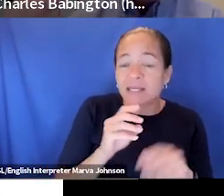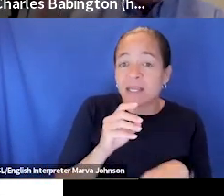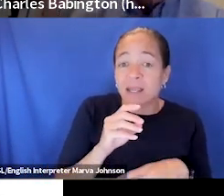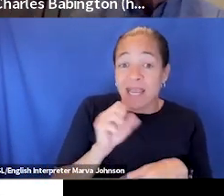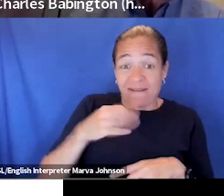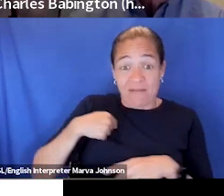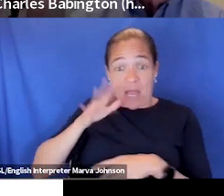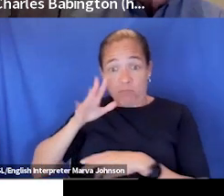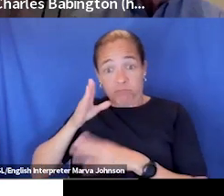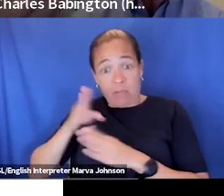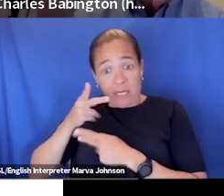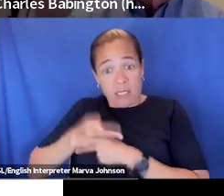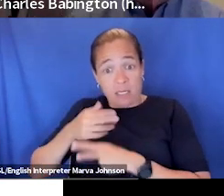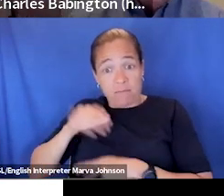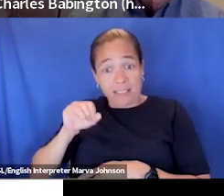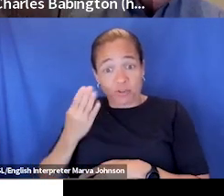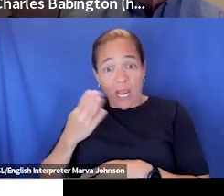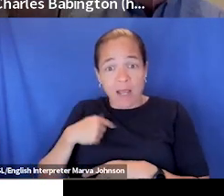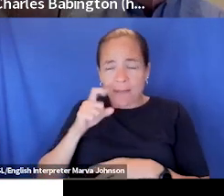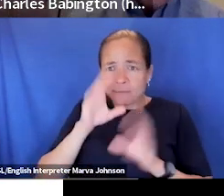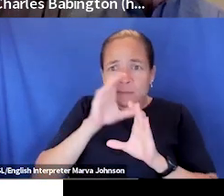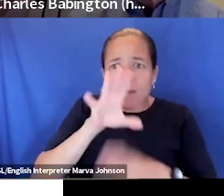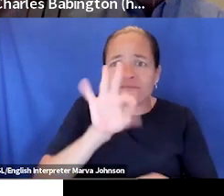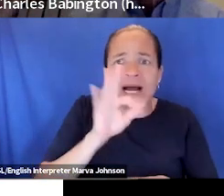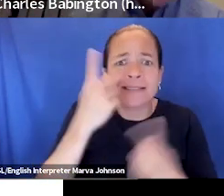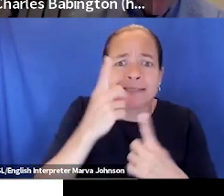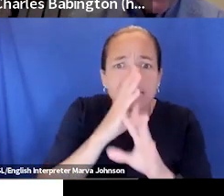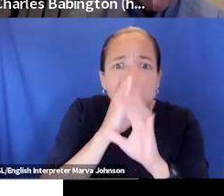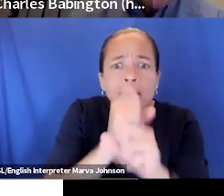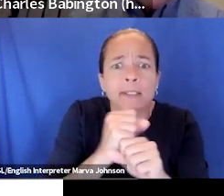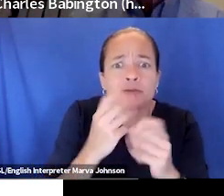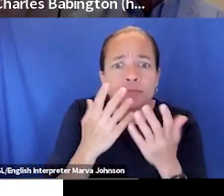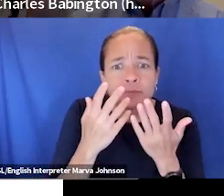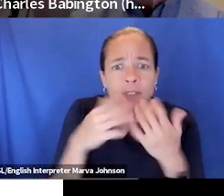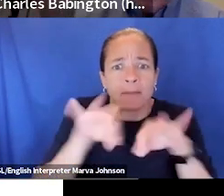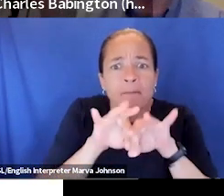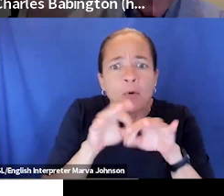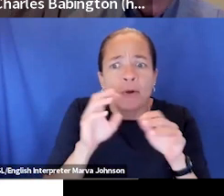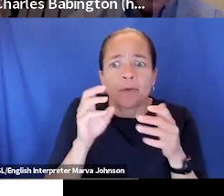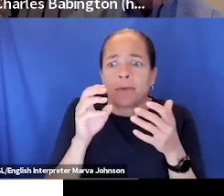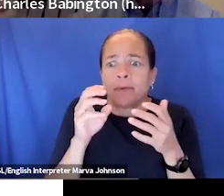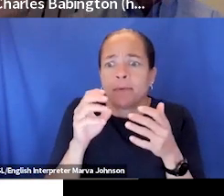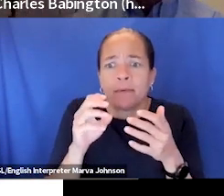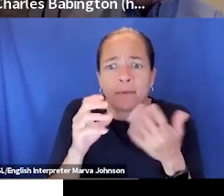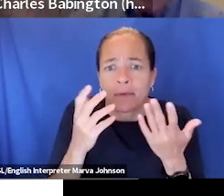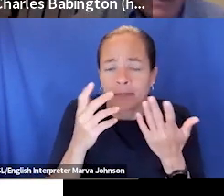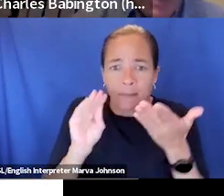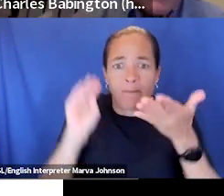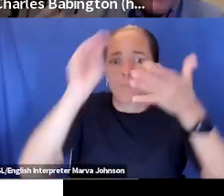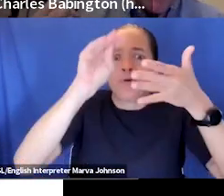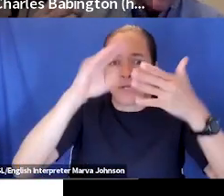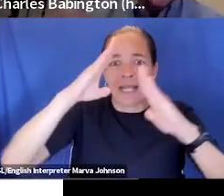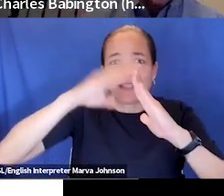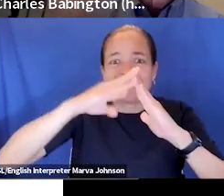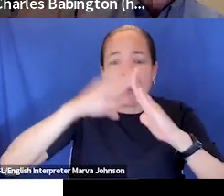they're going to have to find something that's interesting, that hopefully is important and matters, to put at the top, to try to